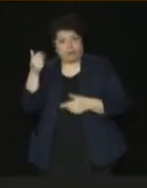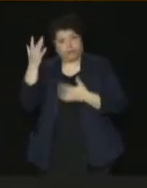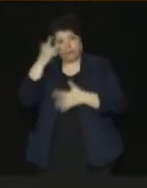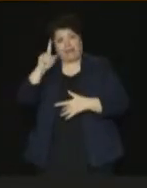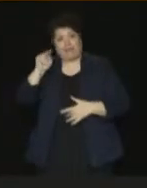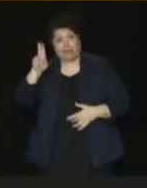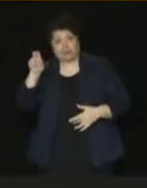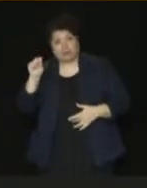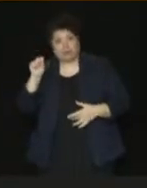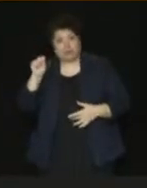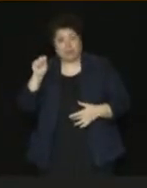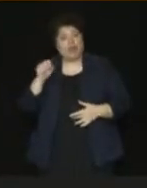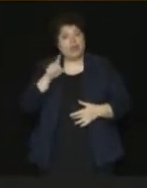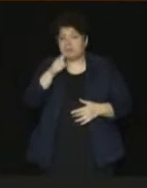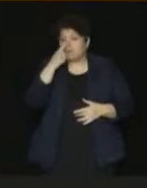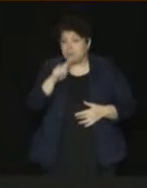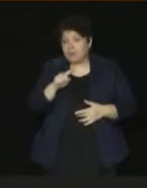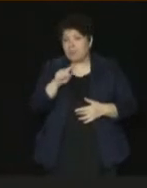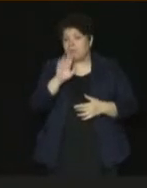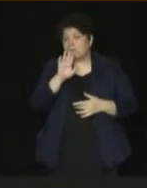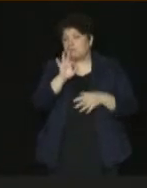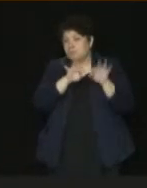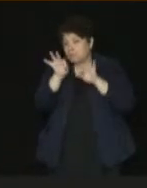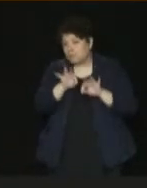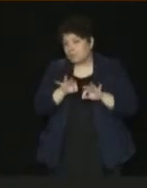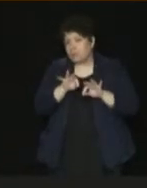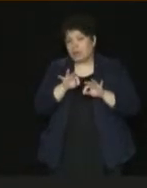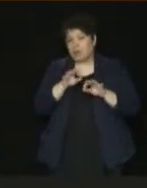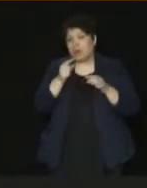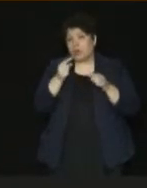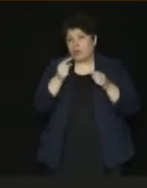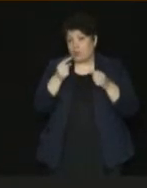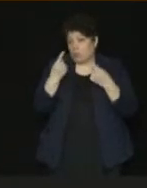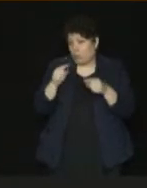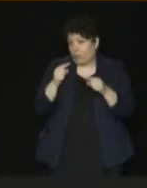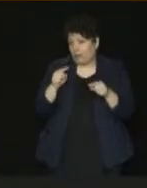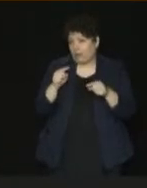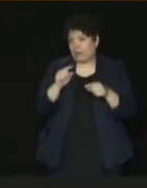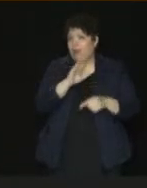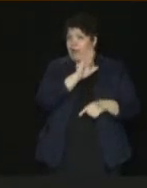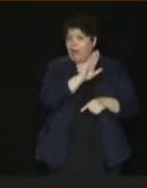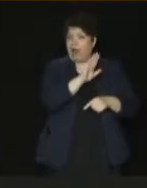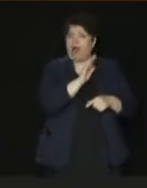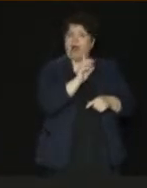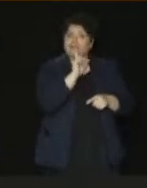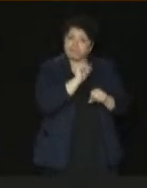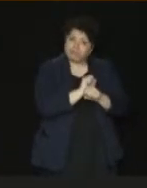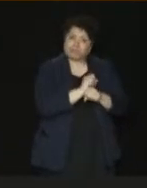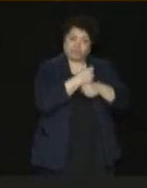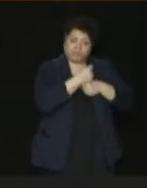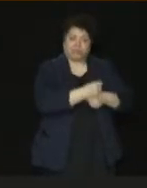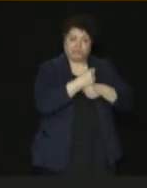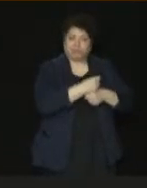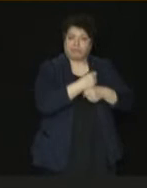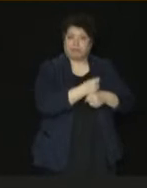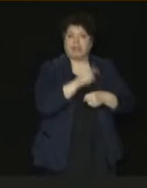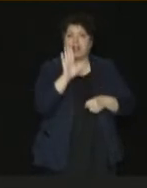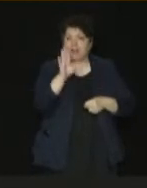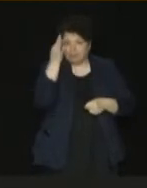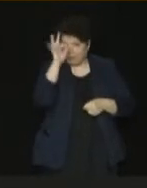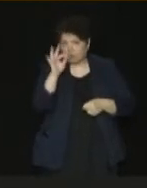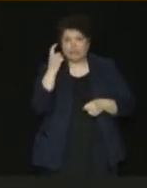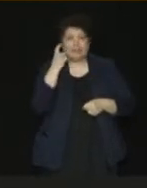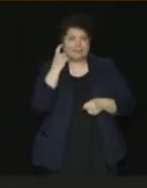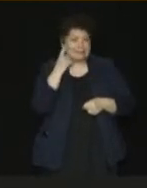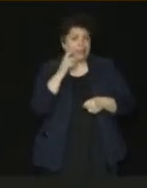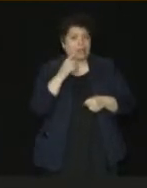or provide more specificity on the exact timeline for when you expect production will start? In your comments in French, you said the end of